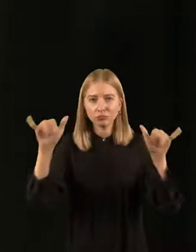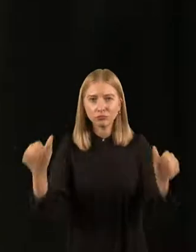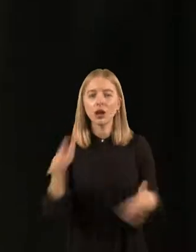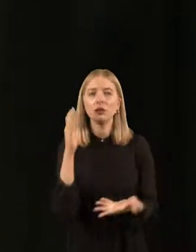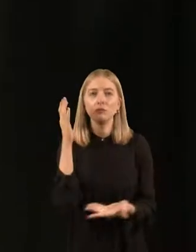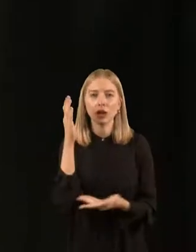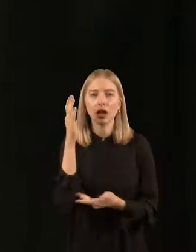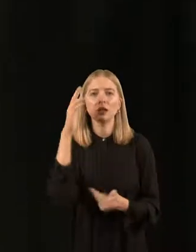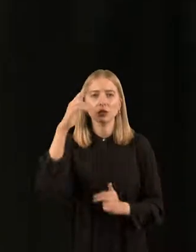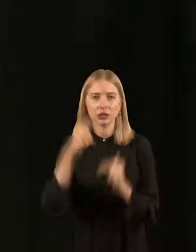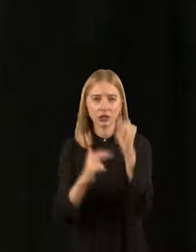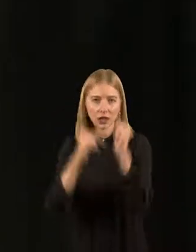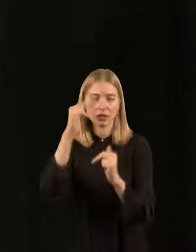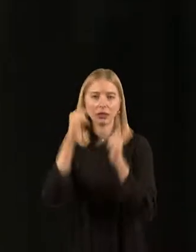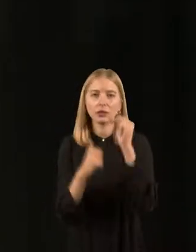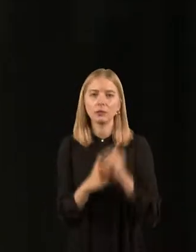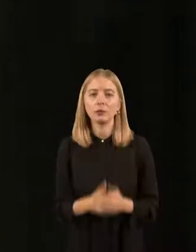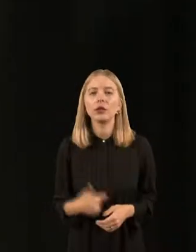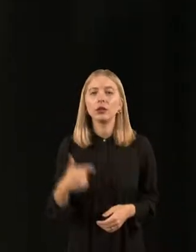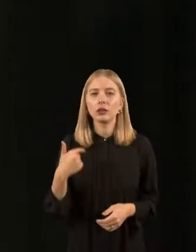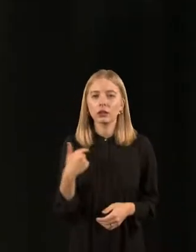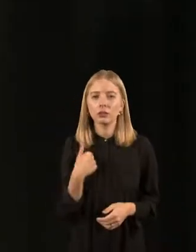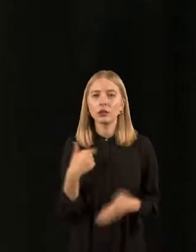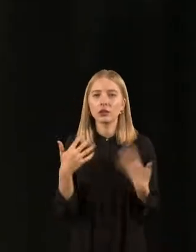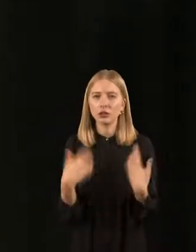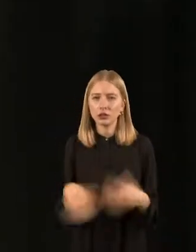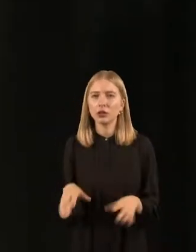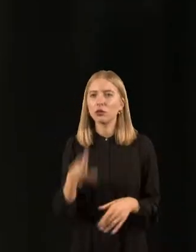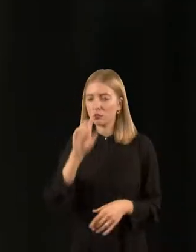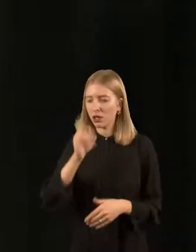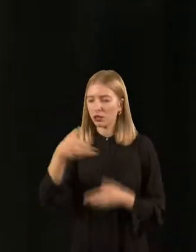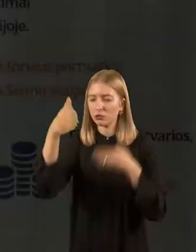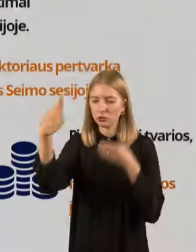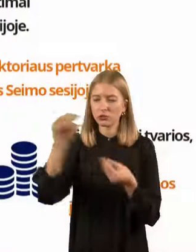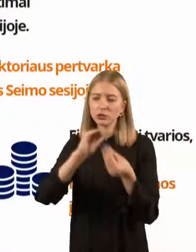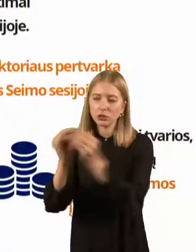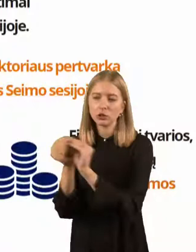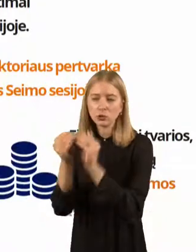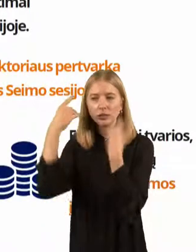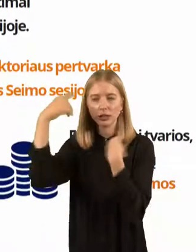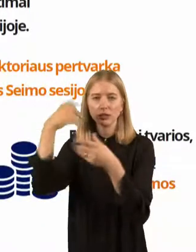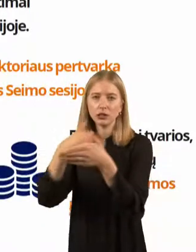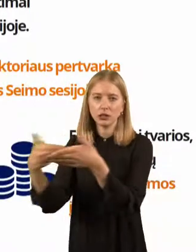building can be developed even further.